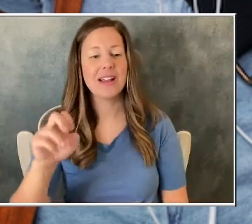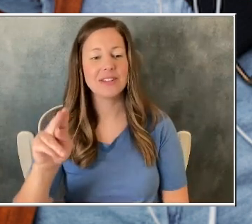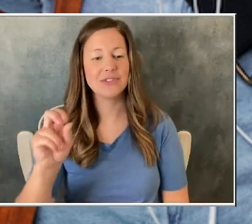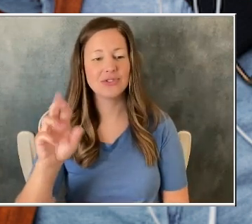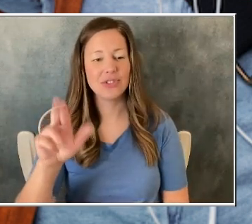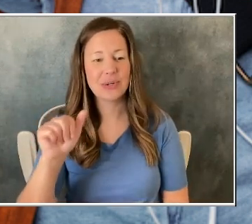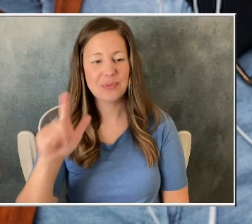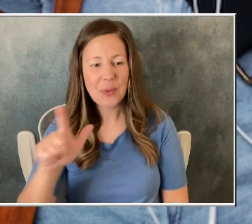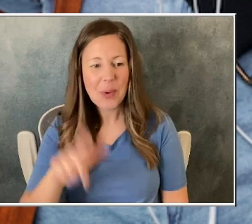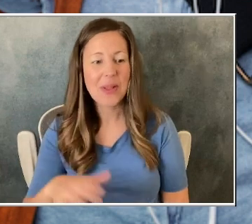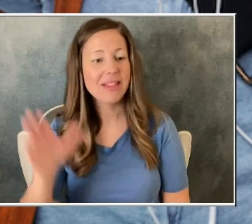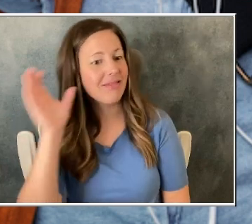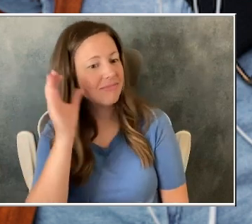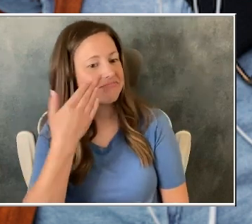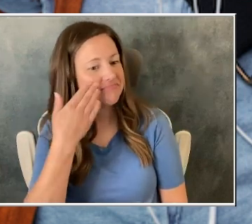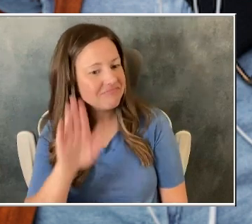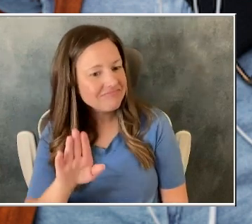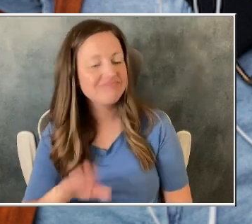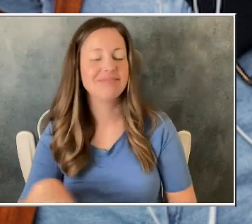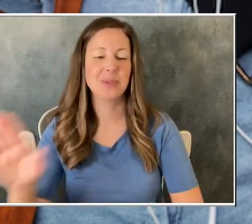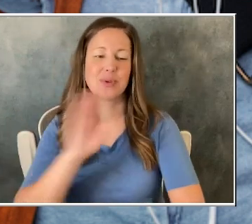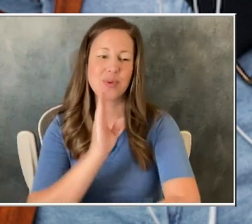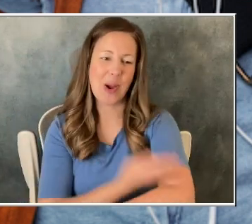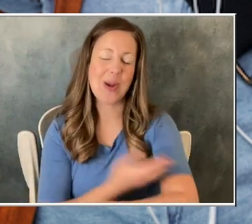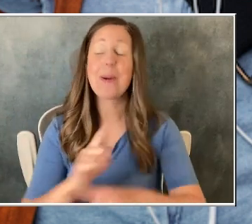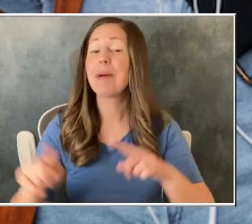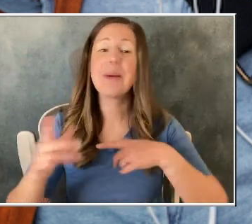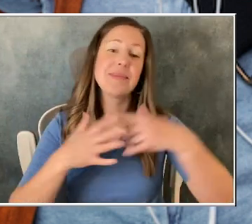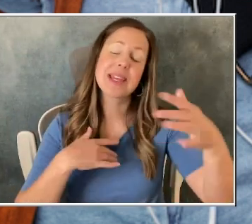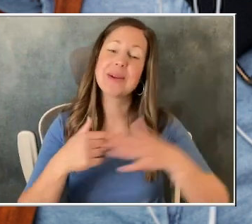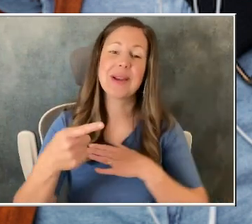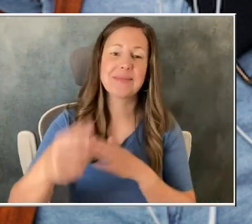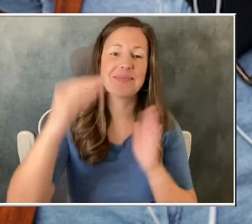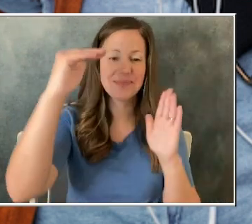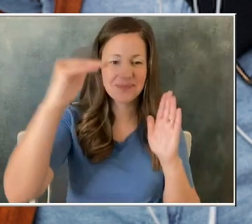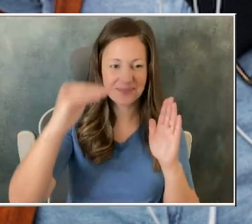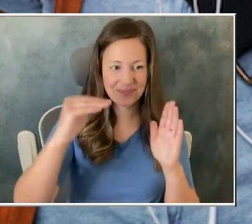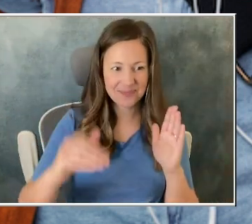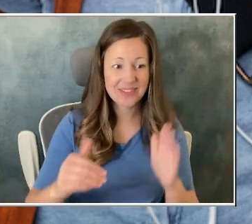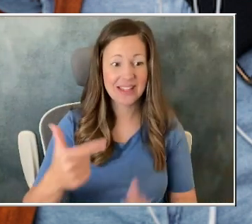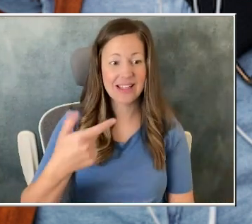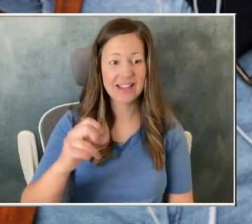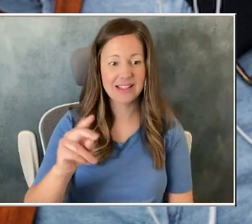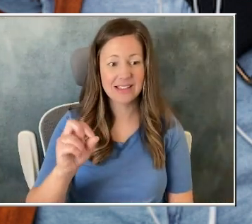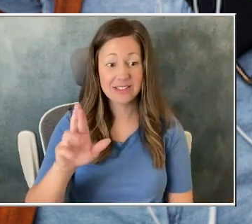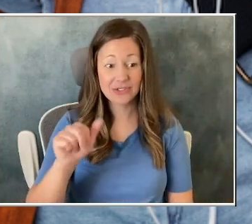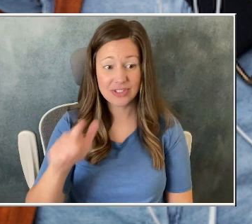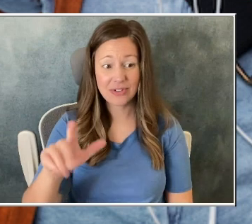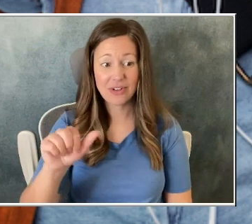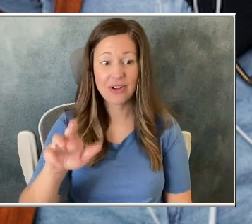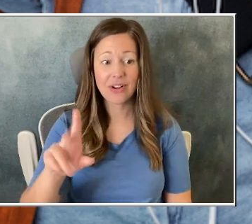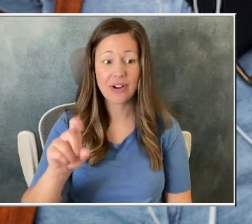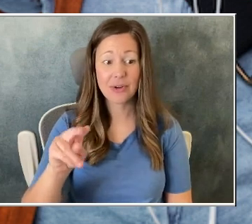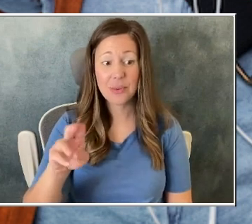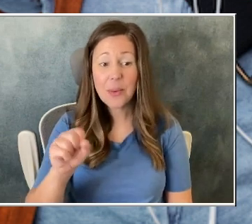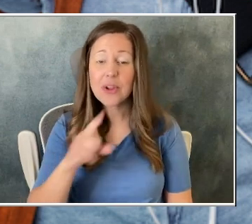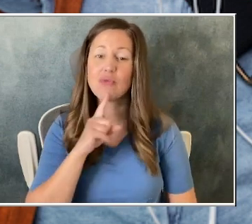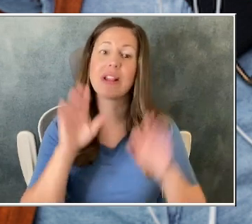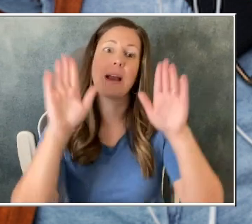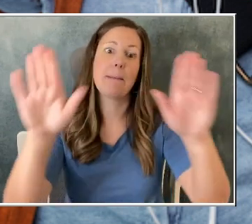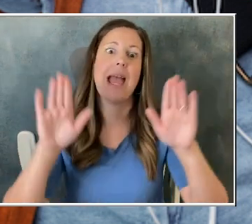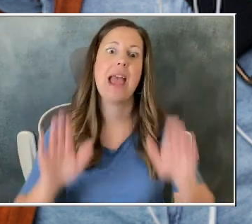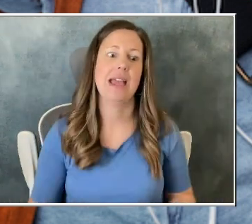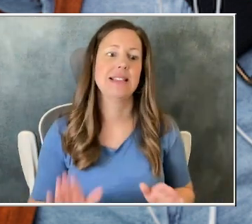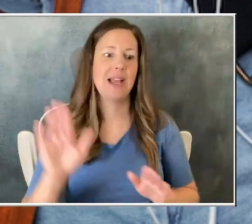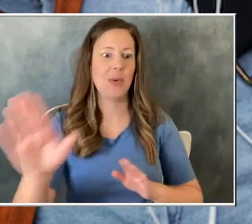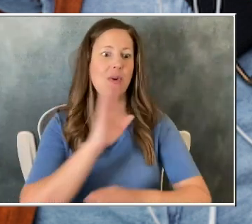on podcasts. Make sure you take a look at those. And I just want to make sure that General Cardonas, your daughter, you should know she does an amazing job here at the University of Kansas Health System. We are delighted to